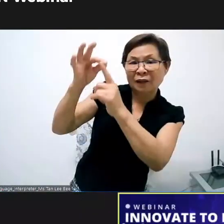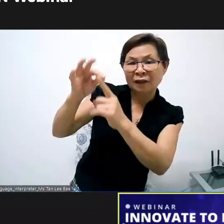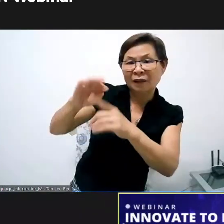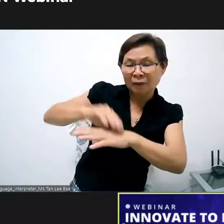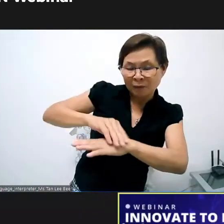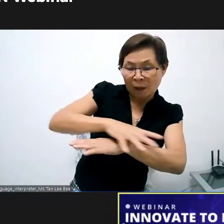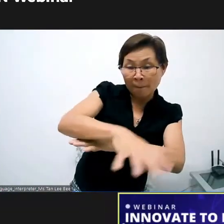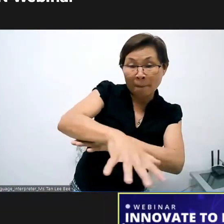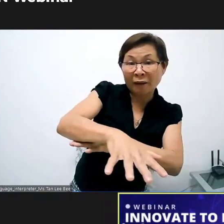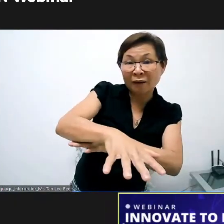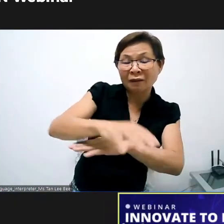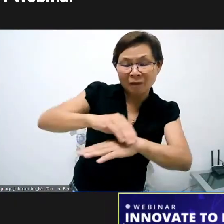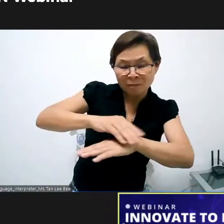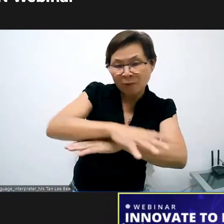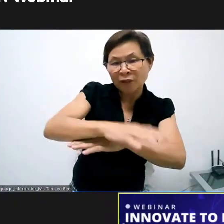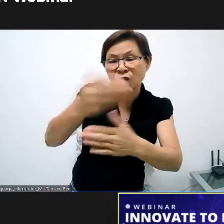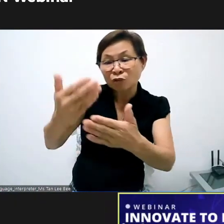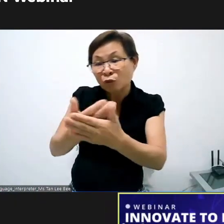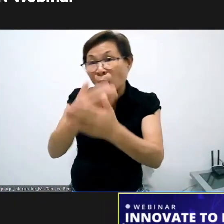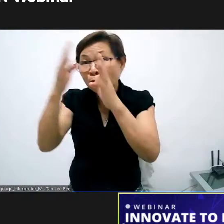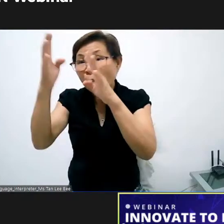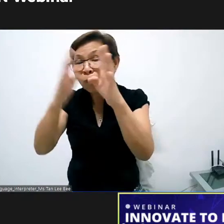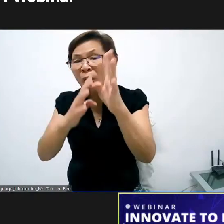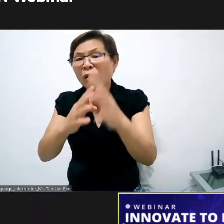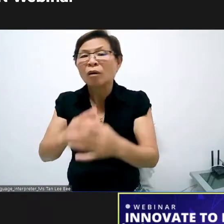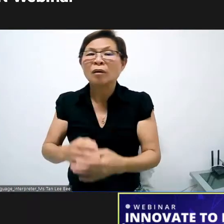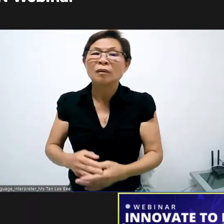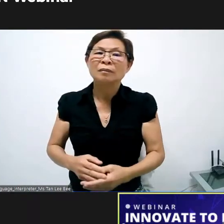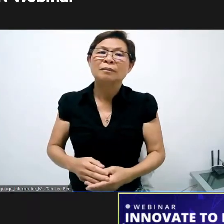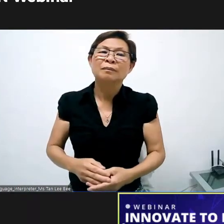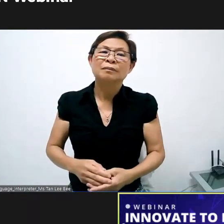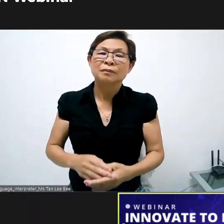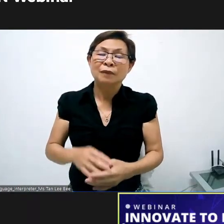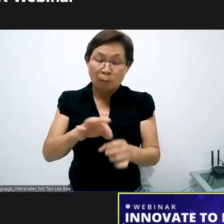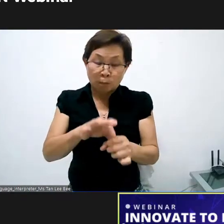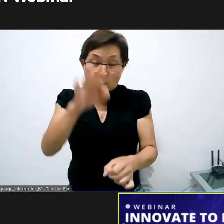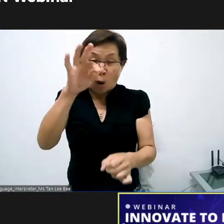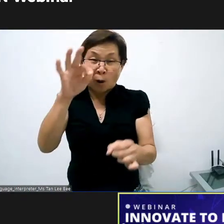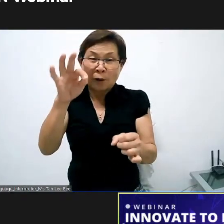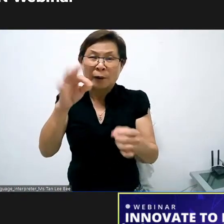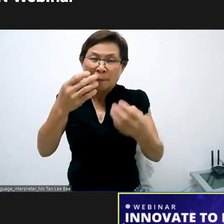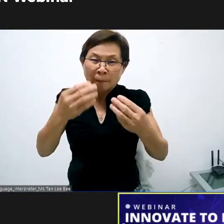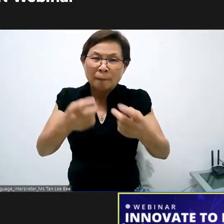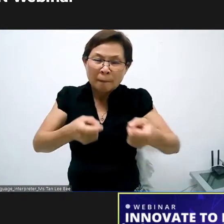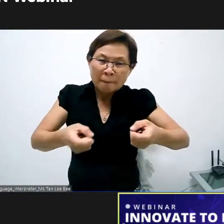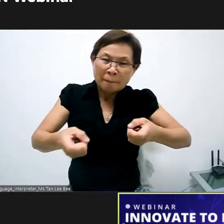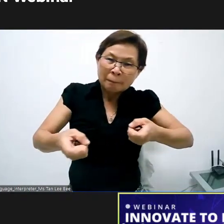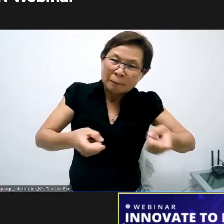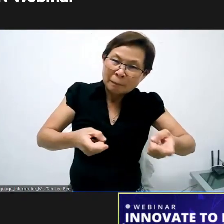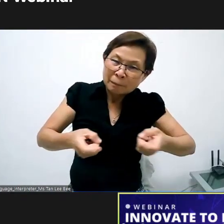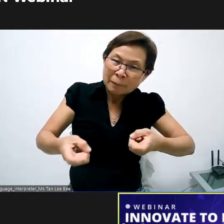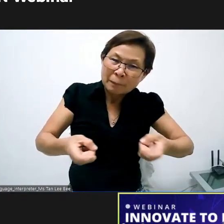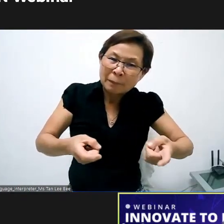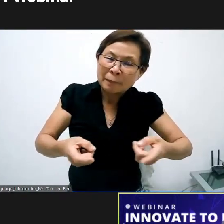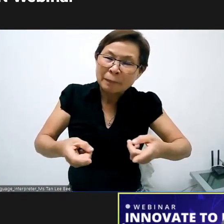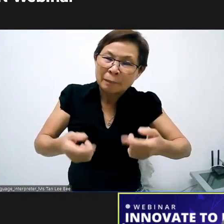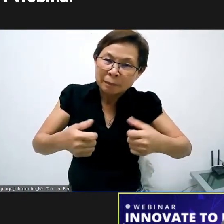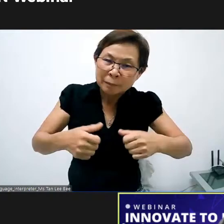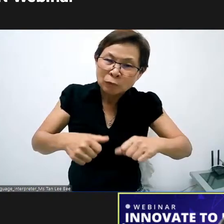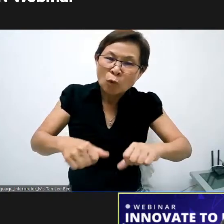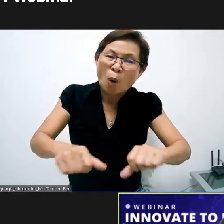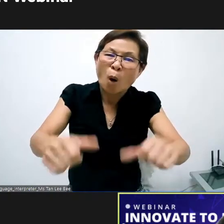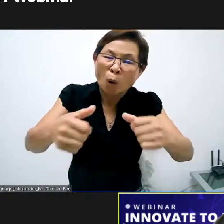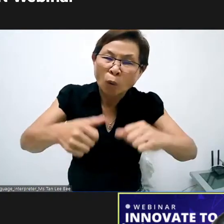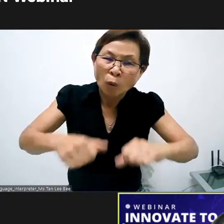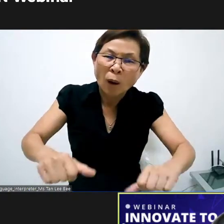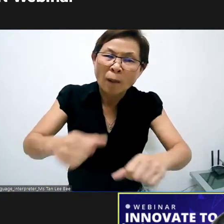impact, like innovation, inspire, maintains, produce, adopt, creates, and takes. So